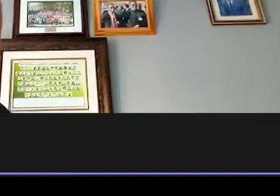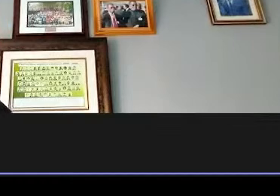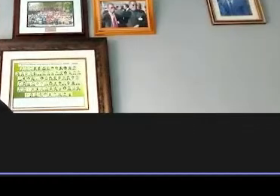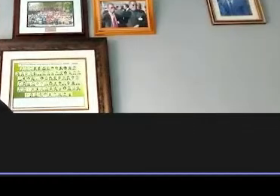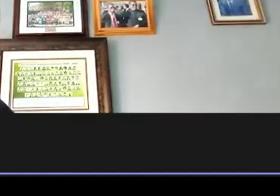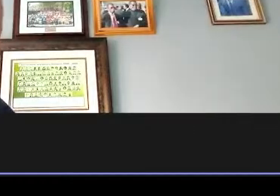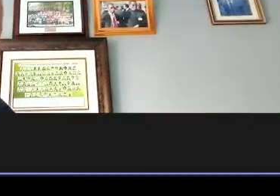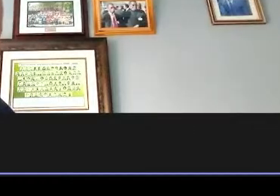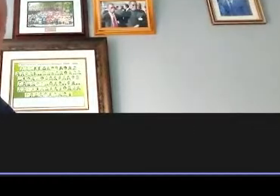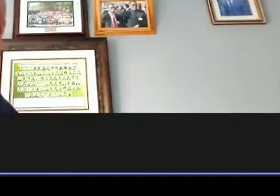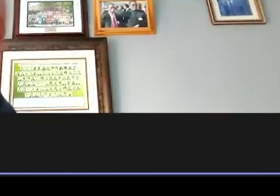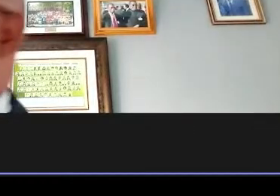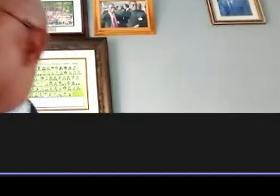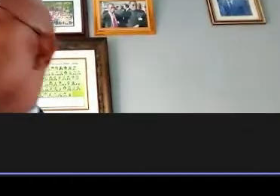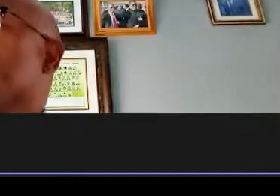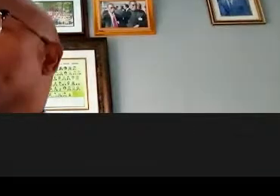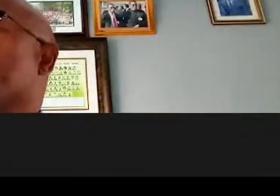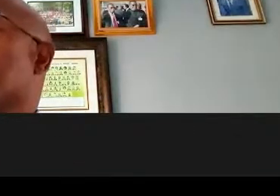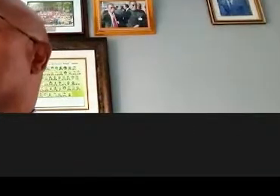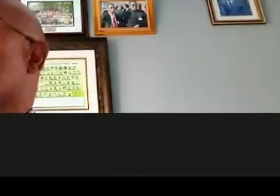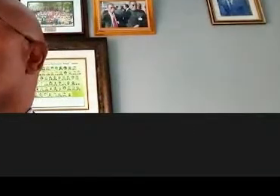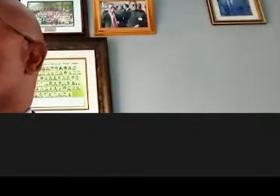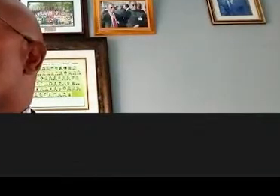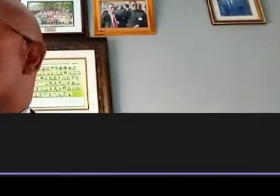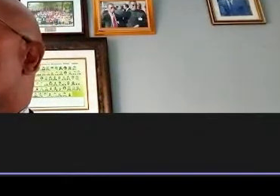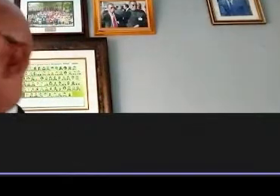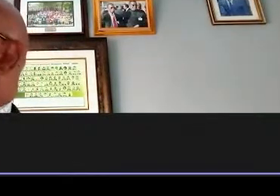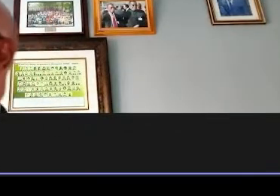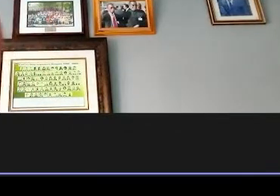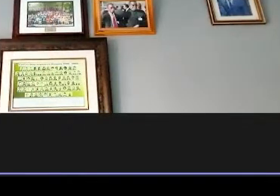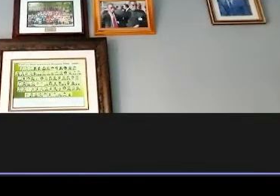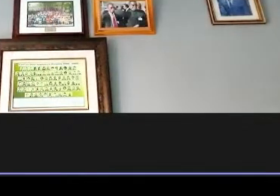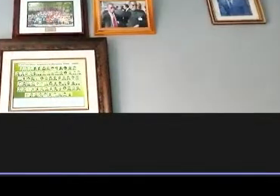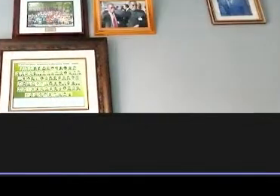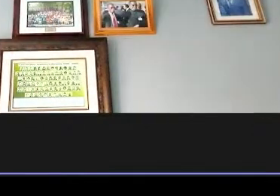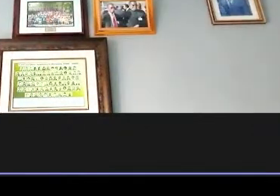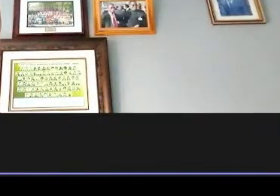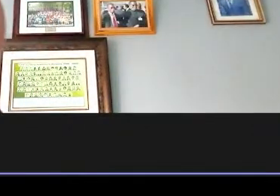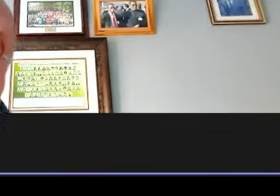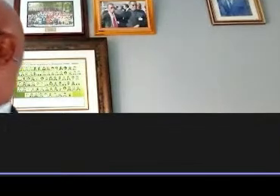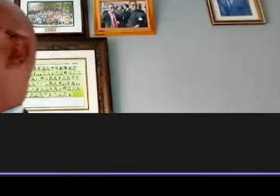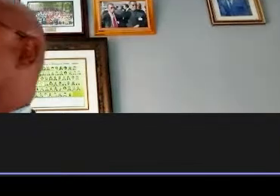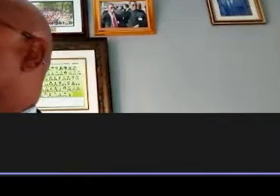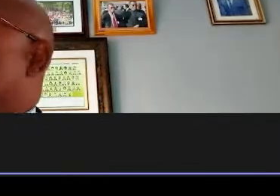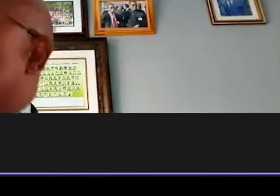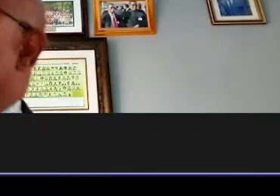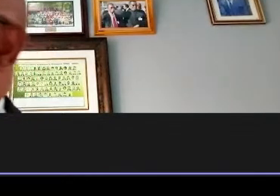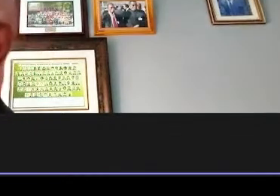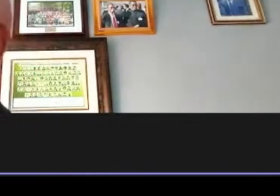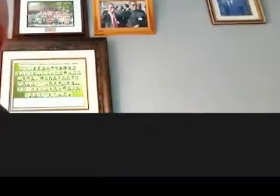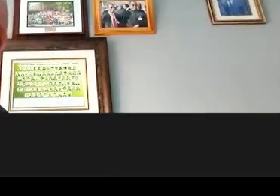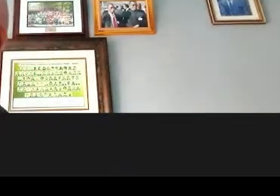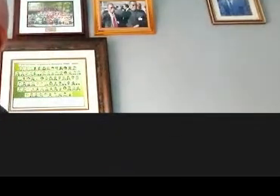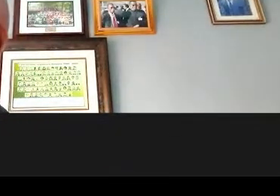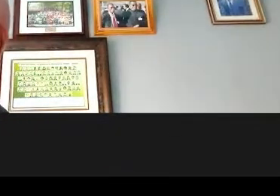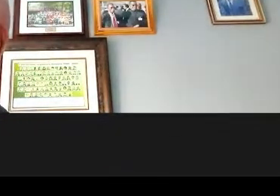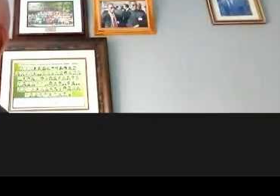than other South Africans. Honourable Speaker, the Honourable MC's slogans,